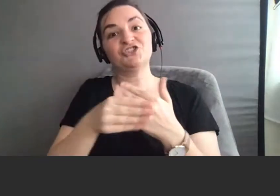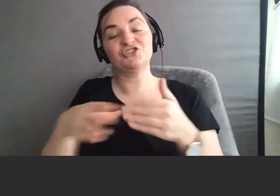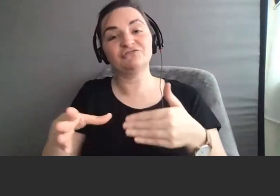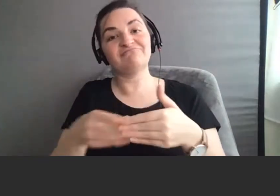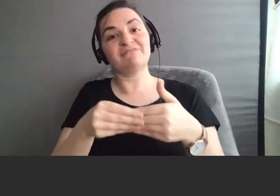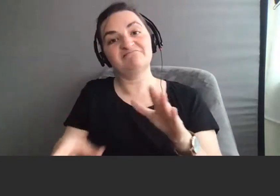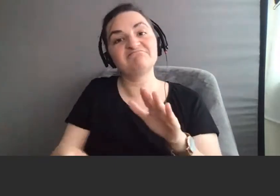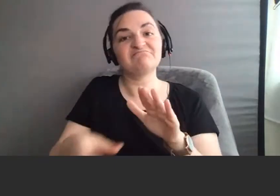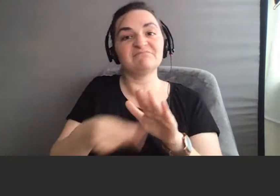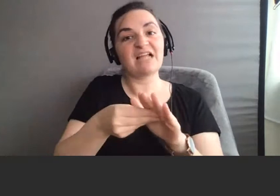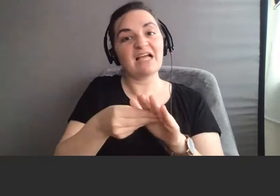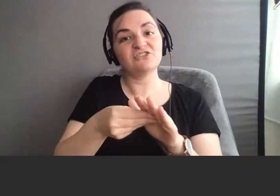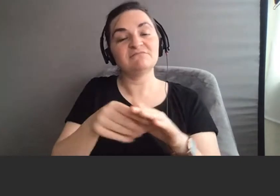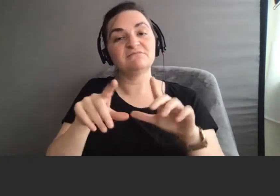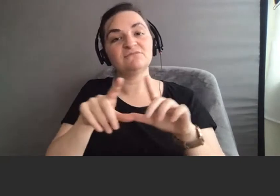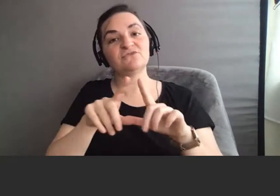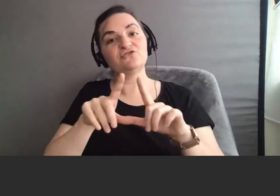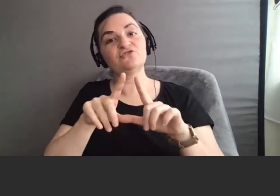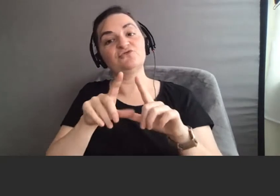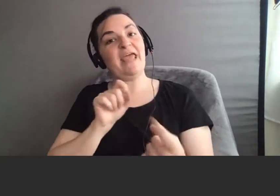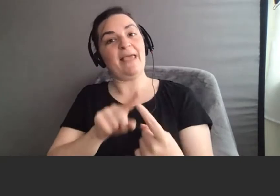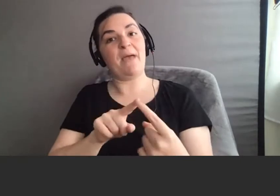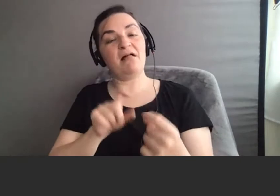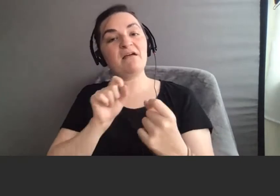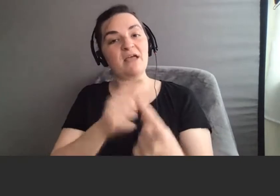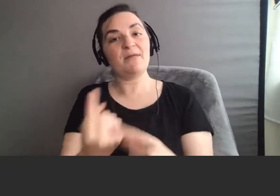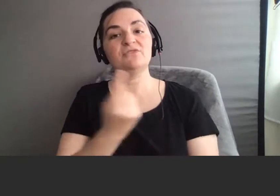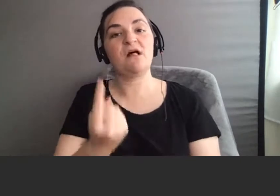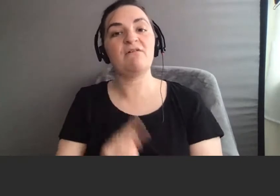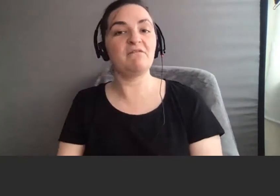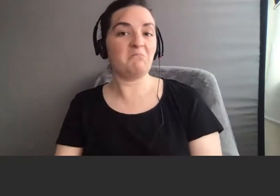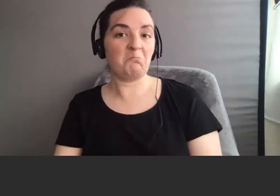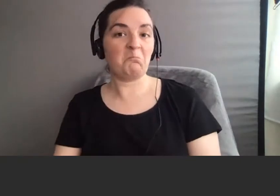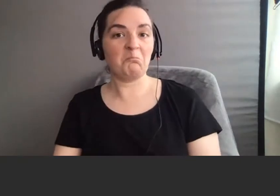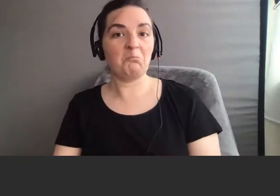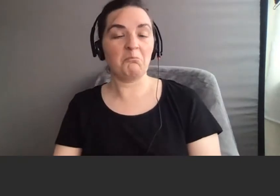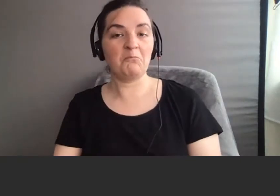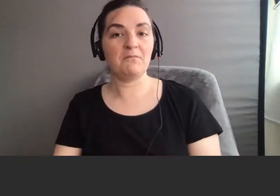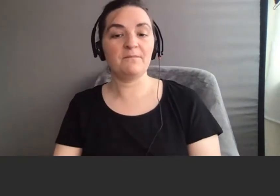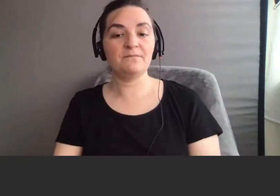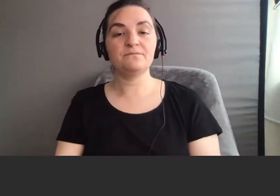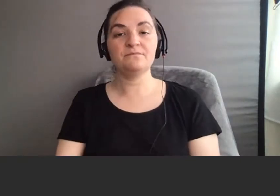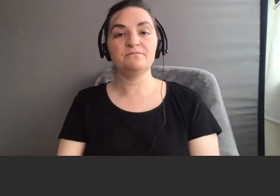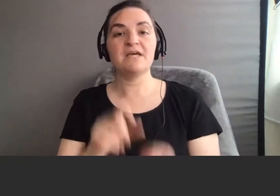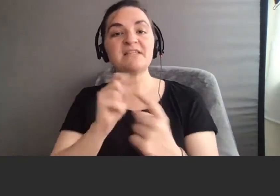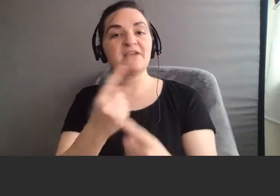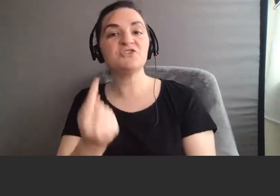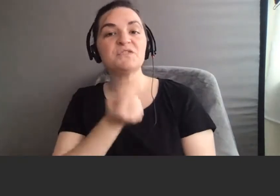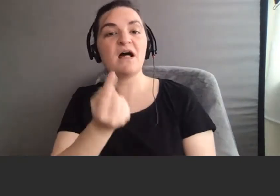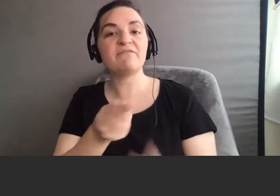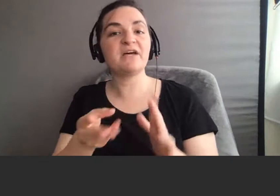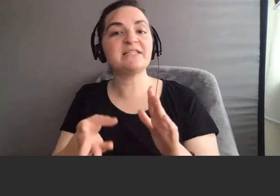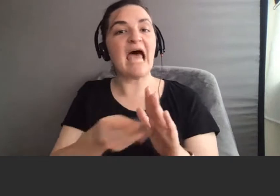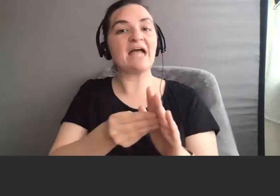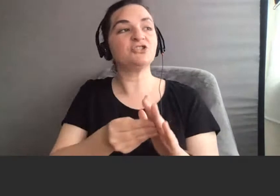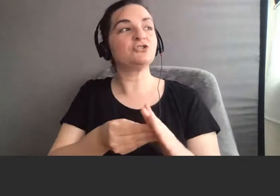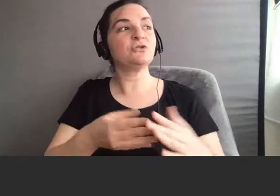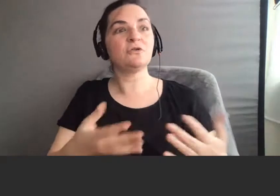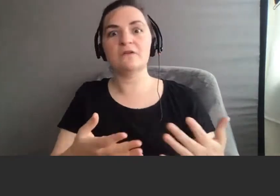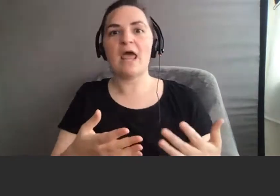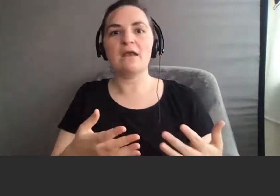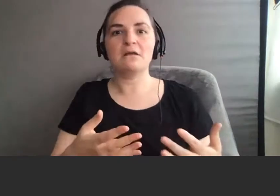losing stuff. So let's say, particularly with final assignments, send it to yourself as an attachment. Again, that